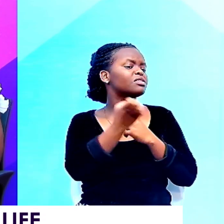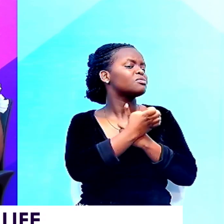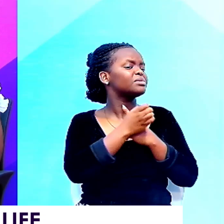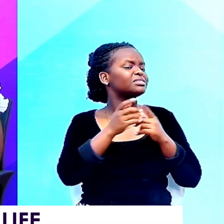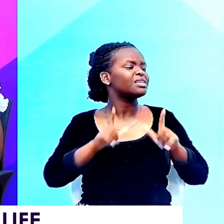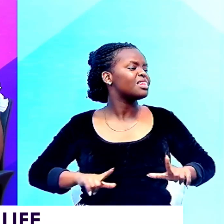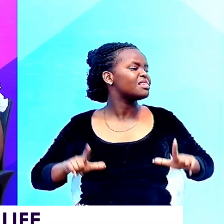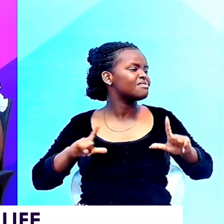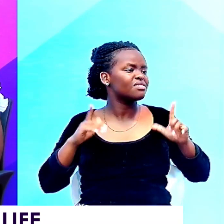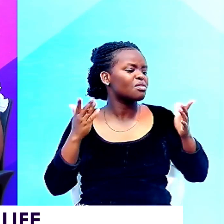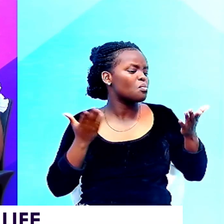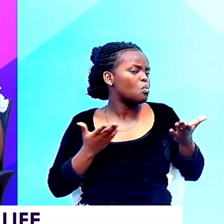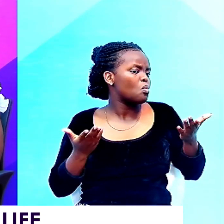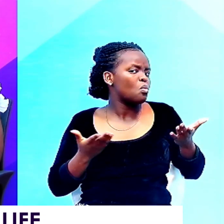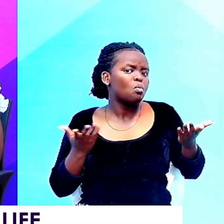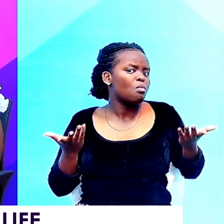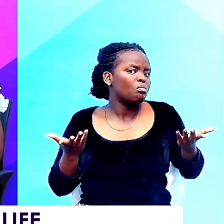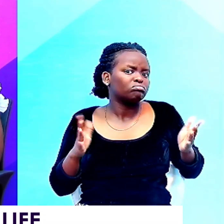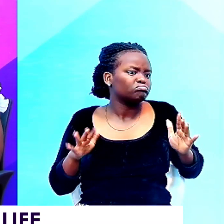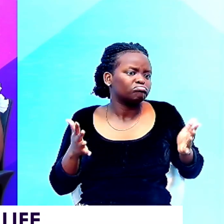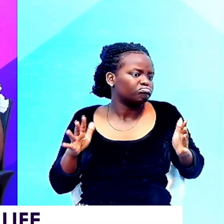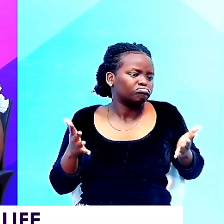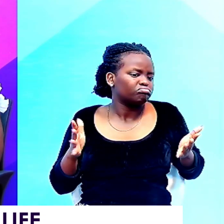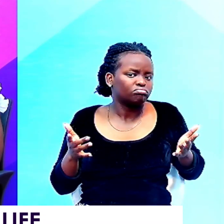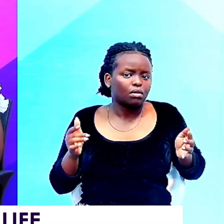in, because today